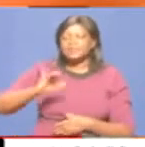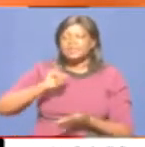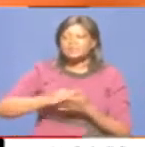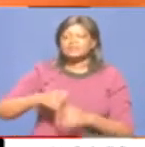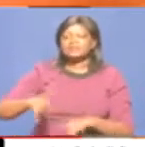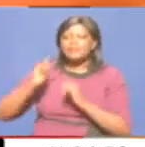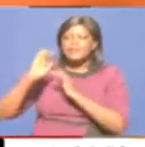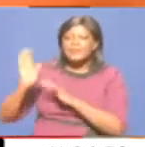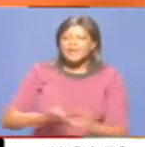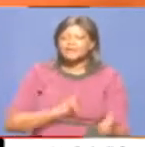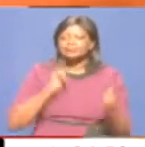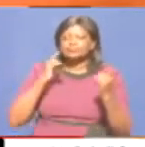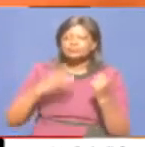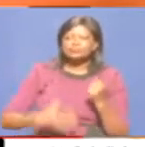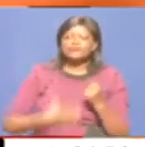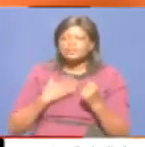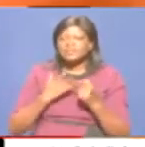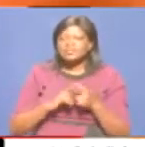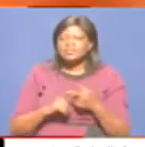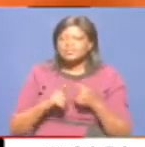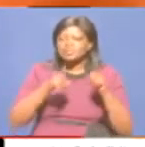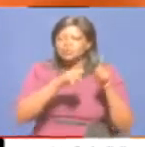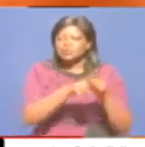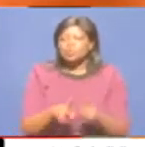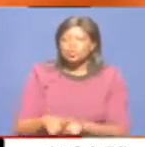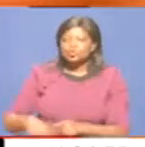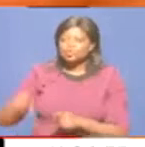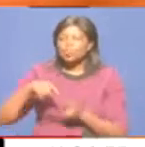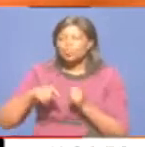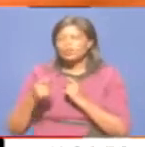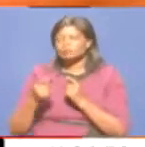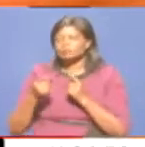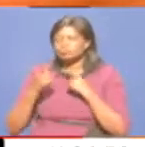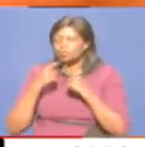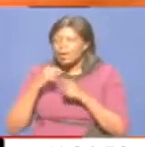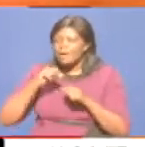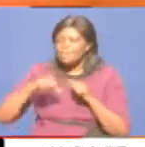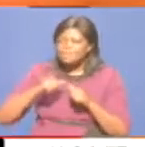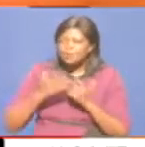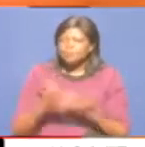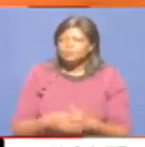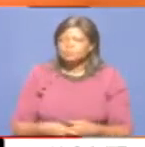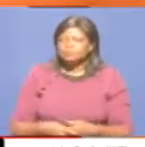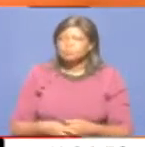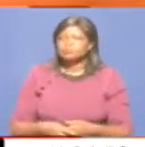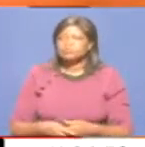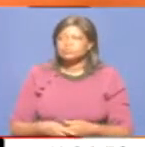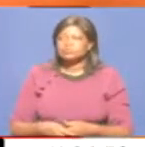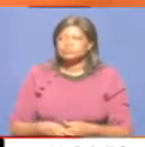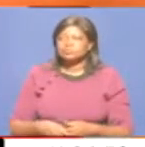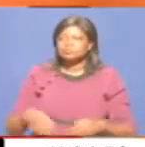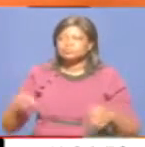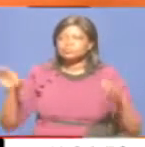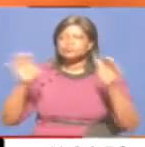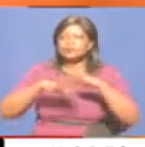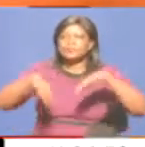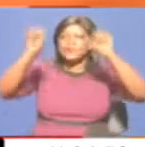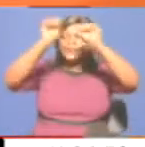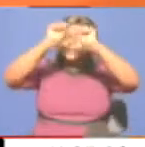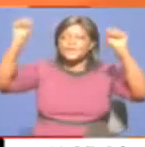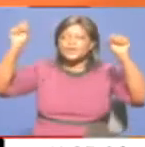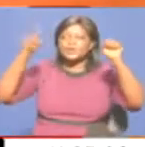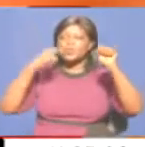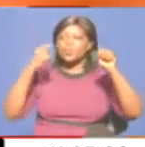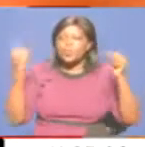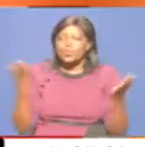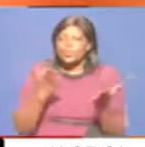his campaigns. And also we are looking at also the DP president, deputy president William Ruto, who is at the